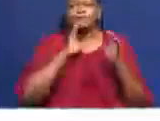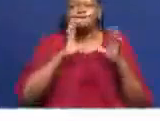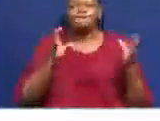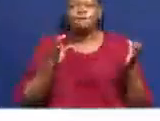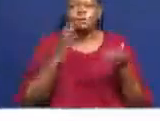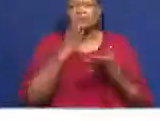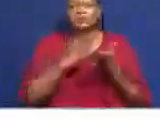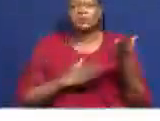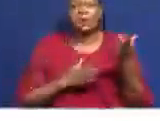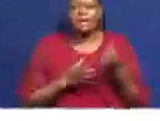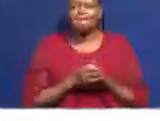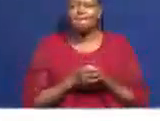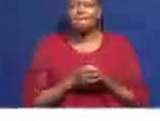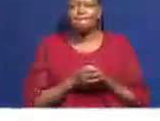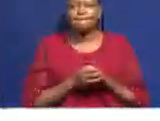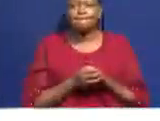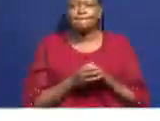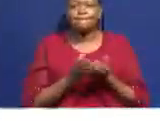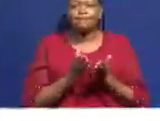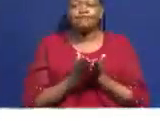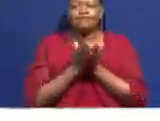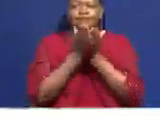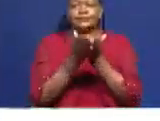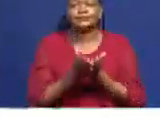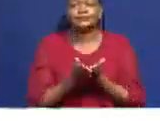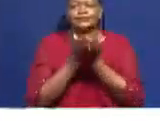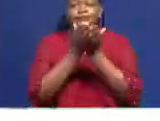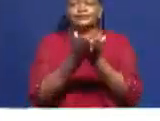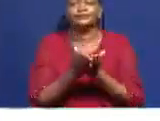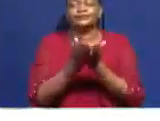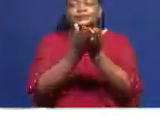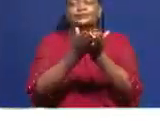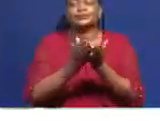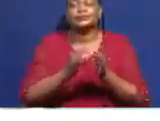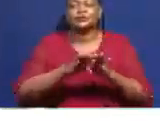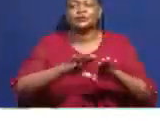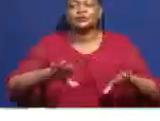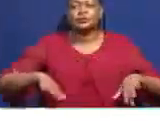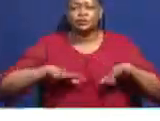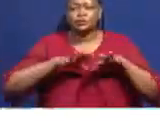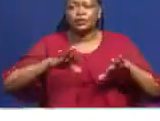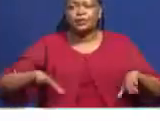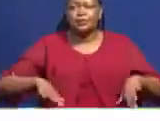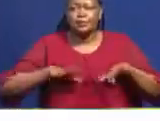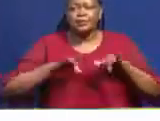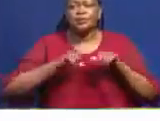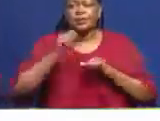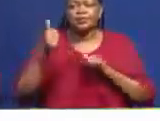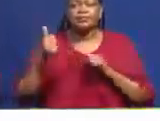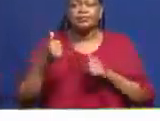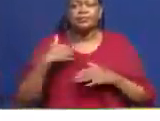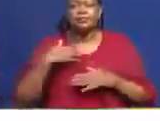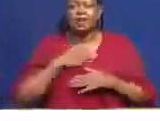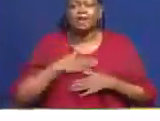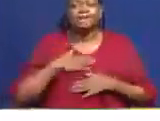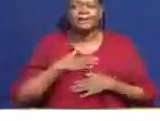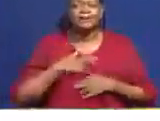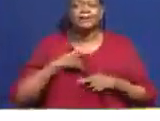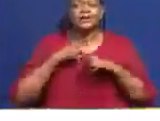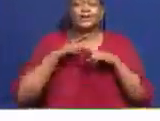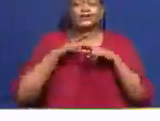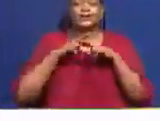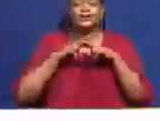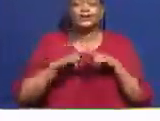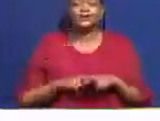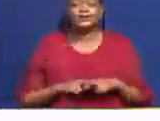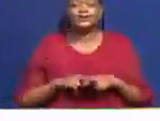some opting for boat sailing, swimming at the lake, while some appreciate relaxing by the